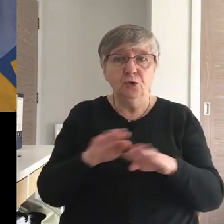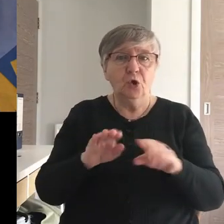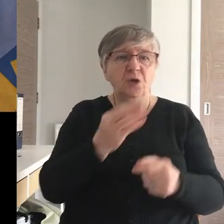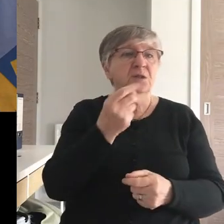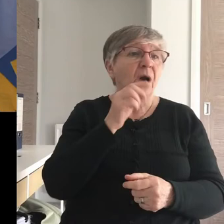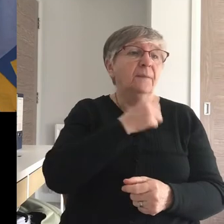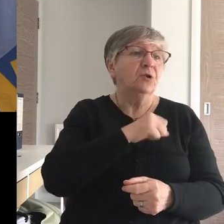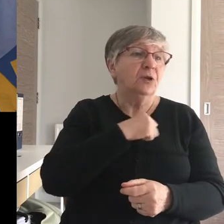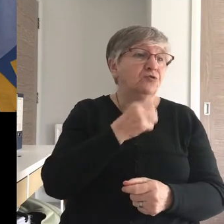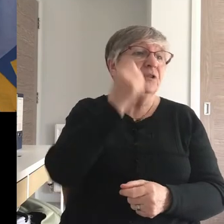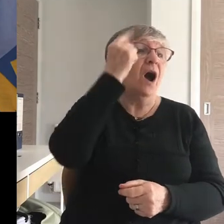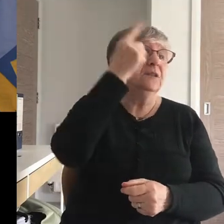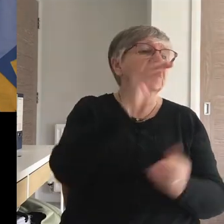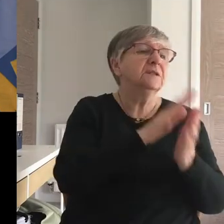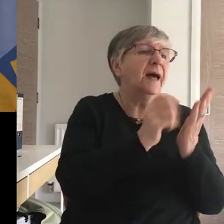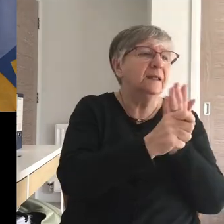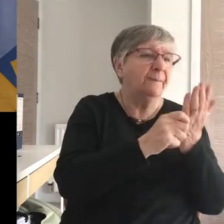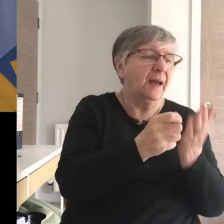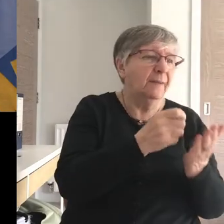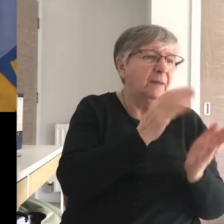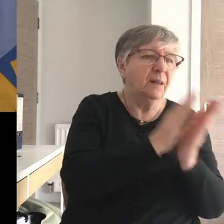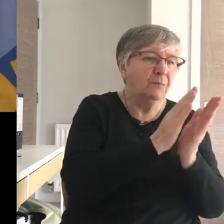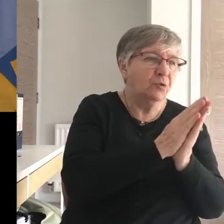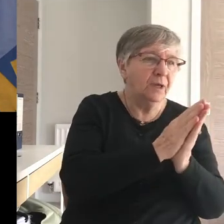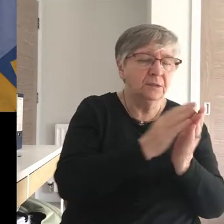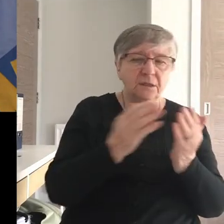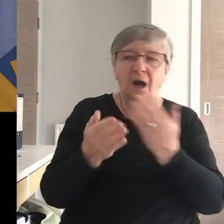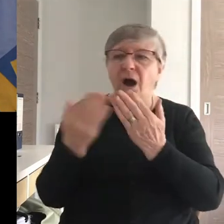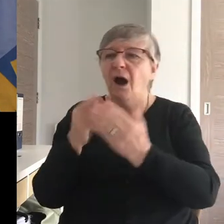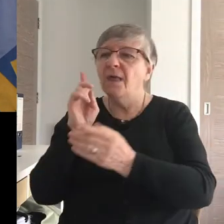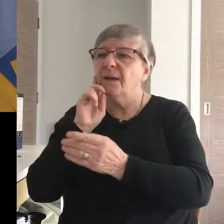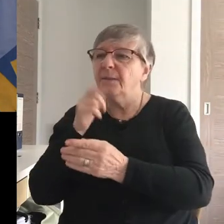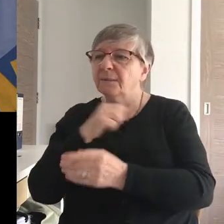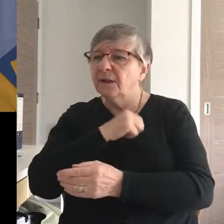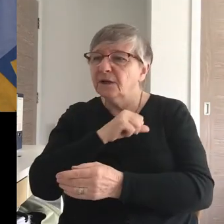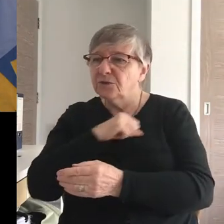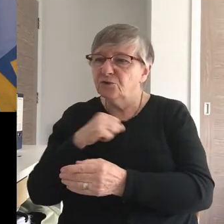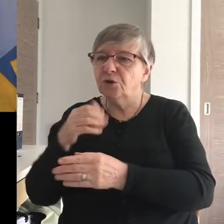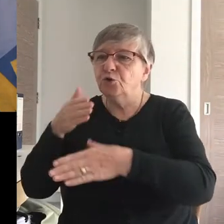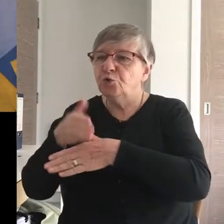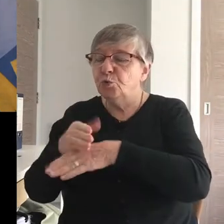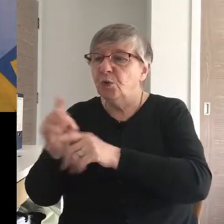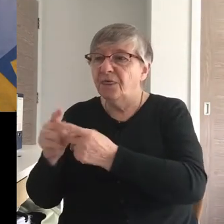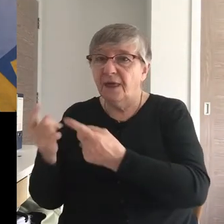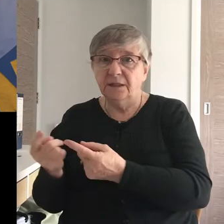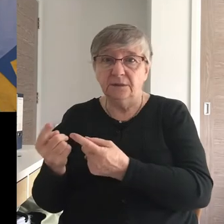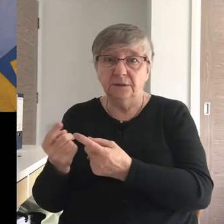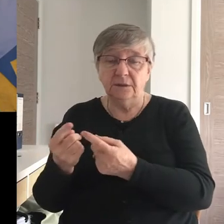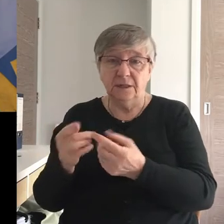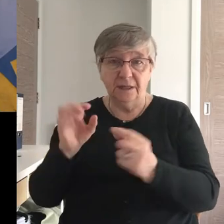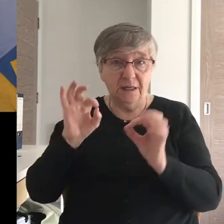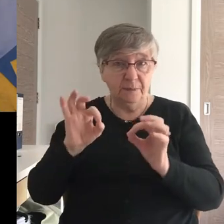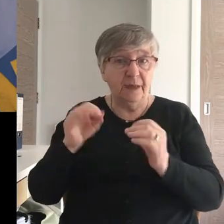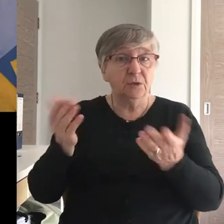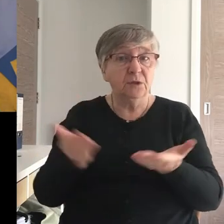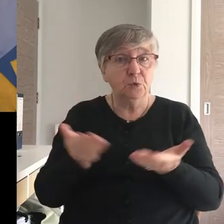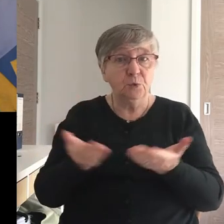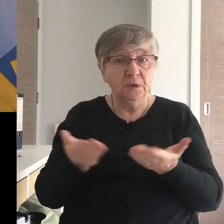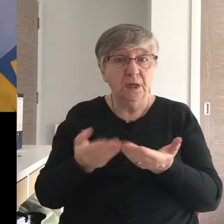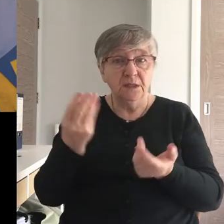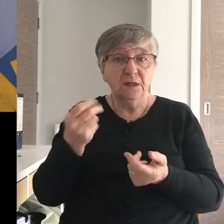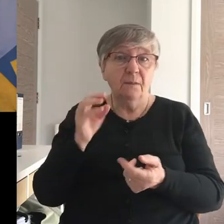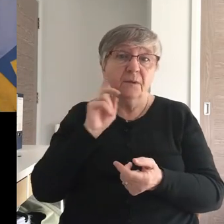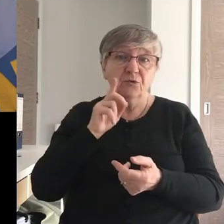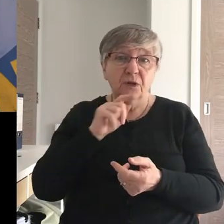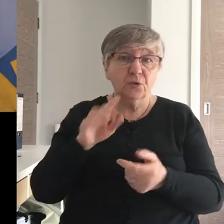some Christians who understand things, and then there are some Christians who do things, and then particularly in today's society, we should say, some